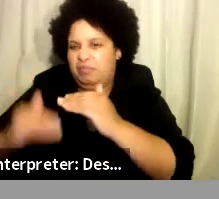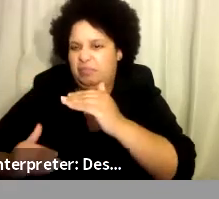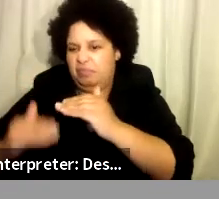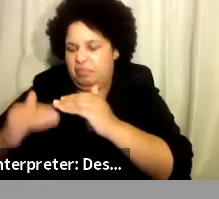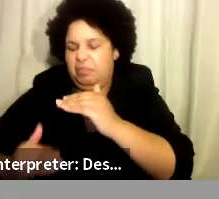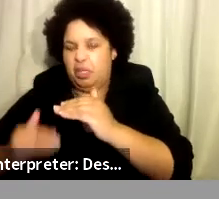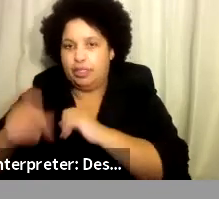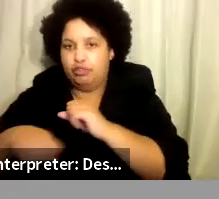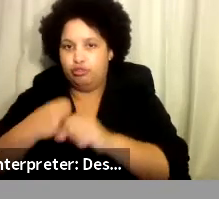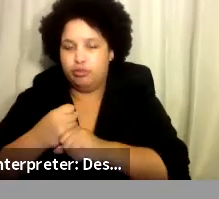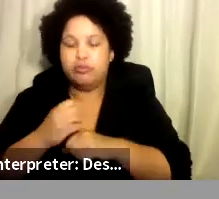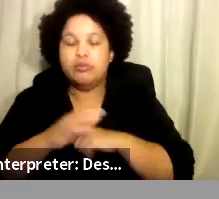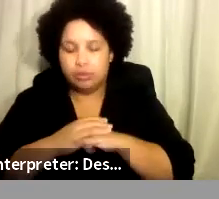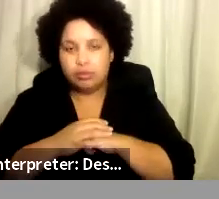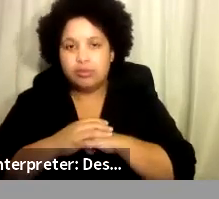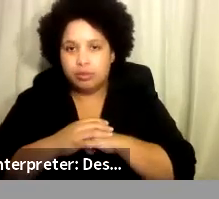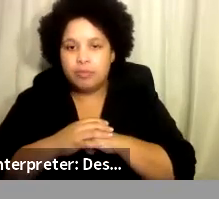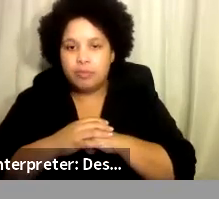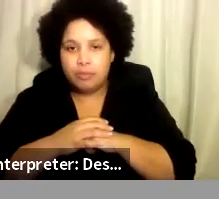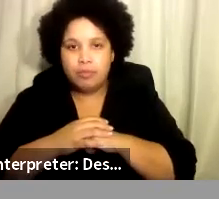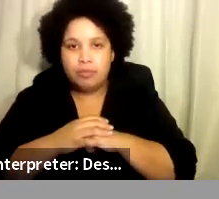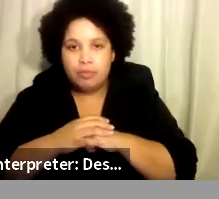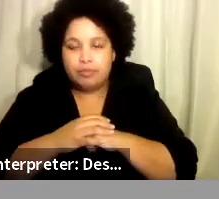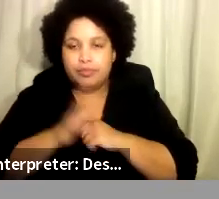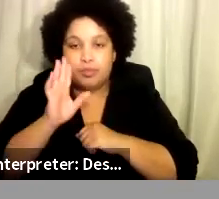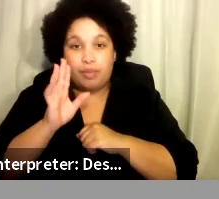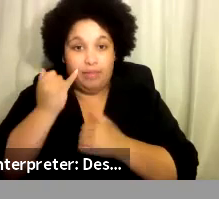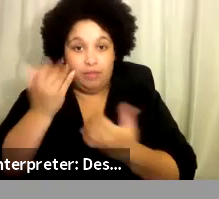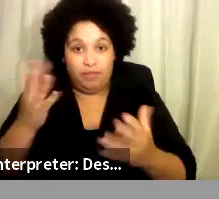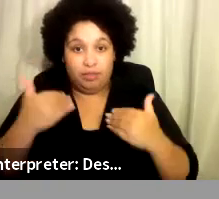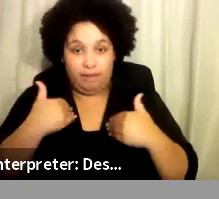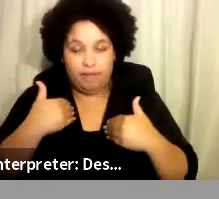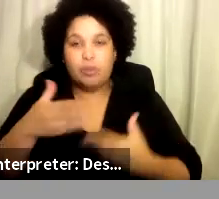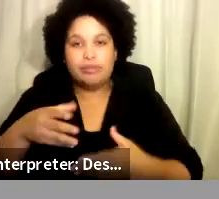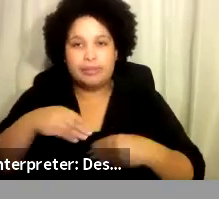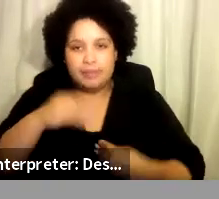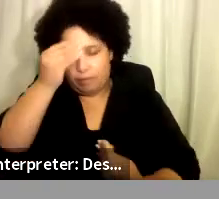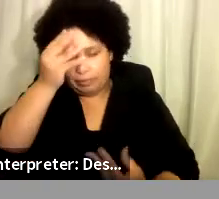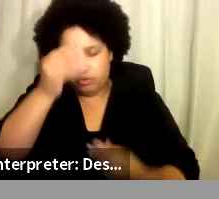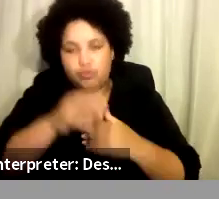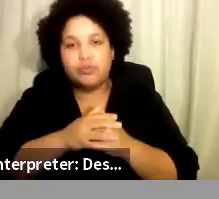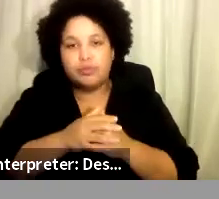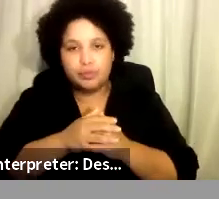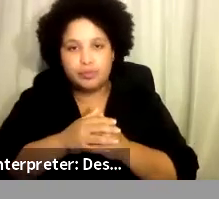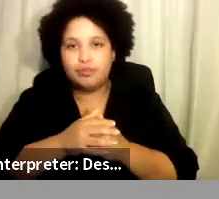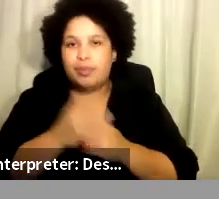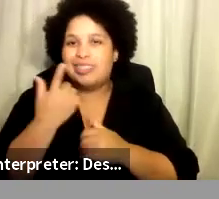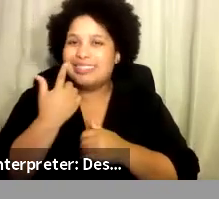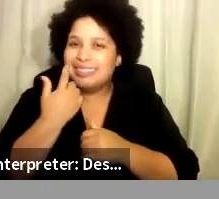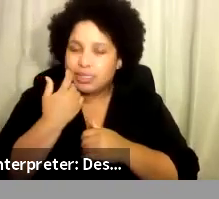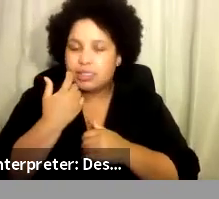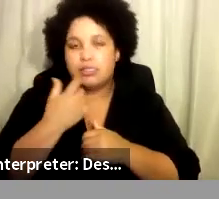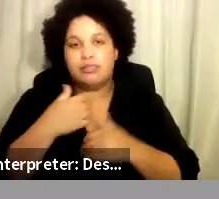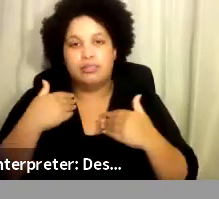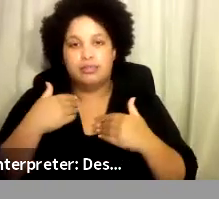physical that's within the last year, we will take that information from their last physical. We